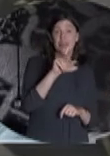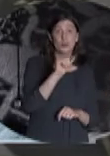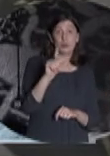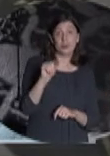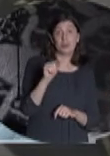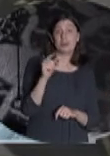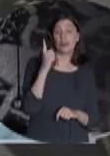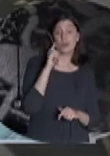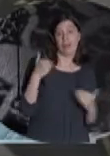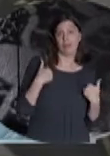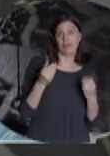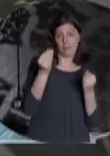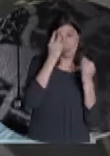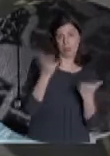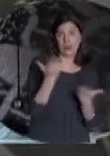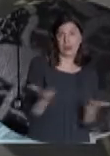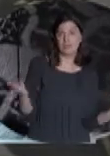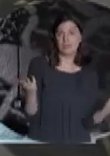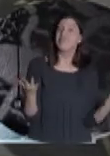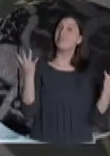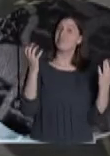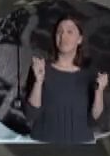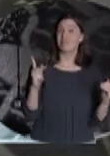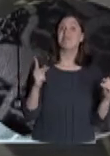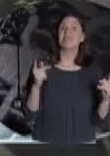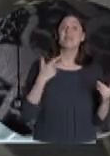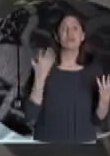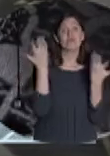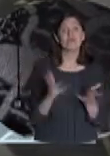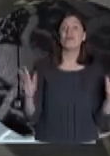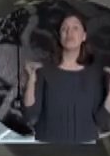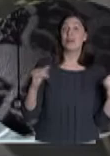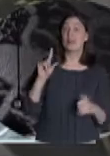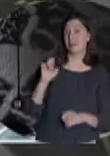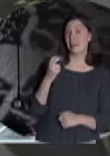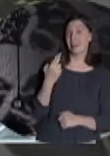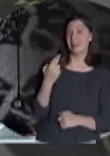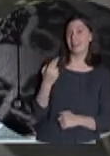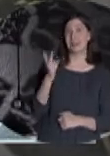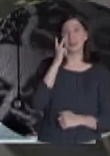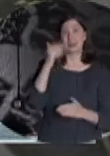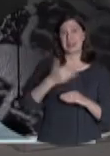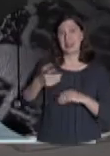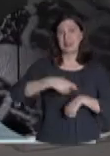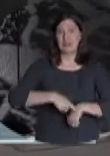for you there as well. That's all for Healthy Cleveland. I'm Leah Haslage. Until next time.